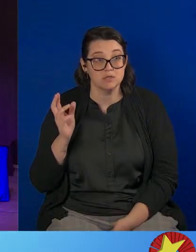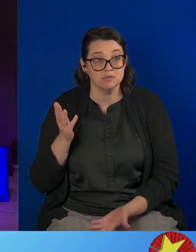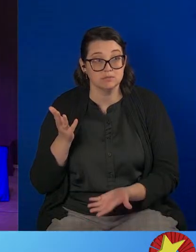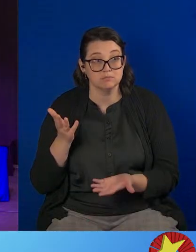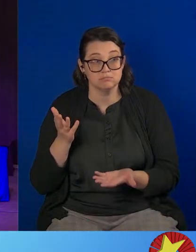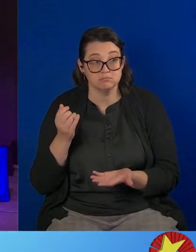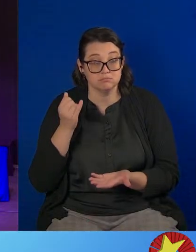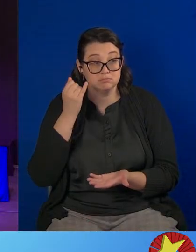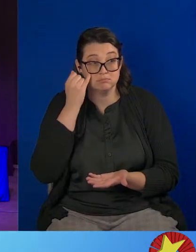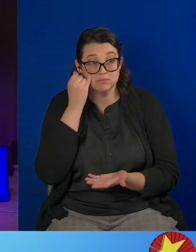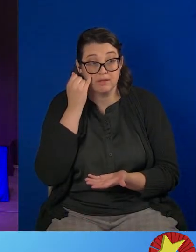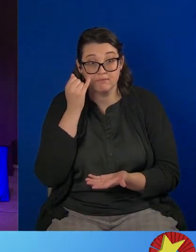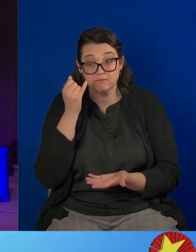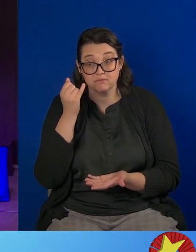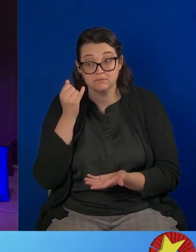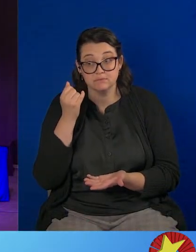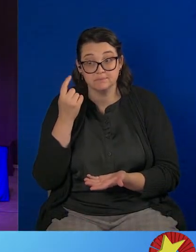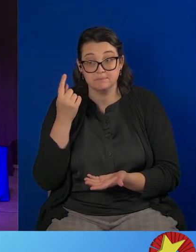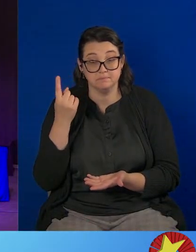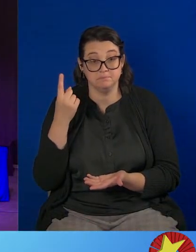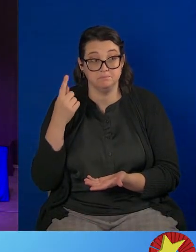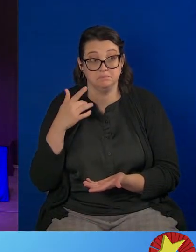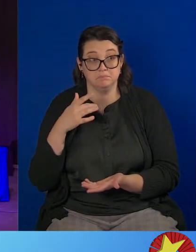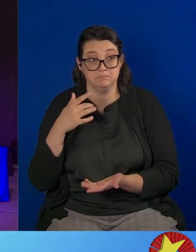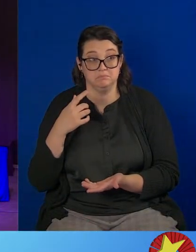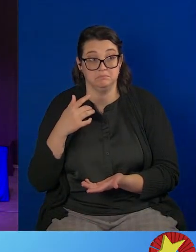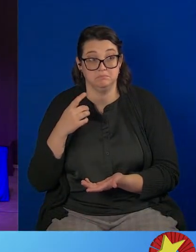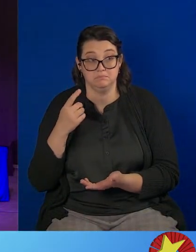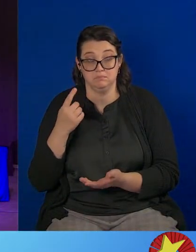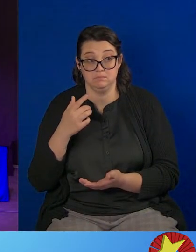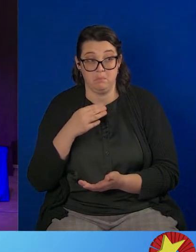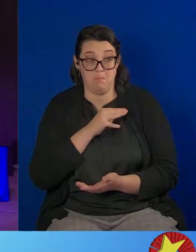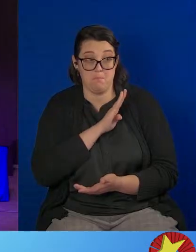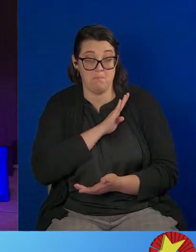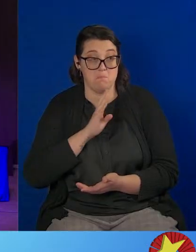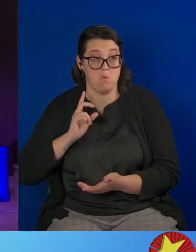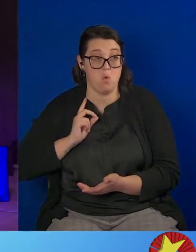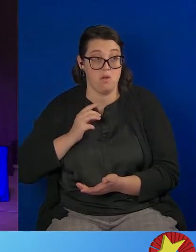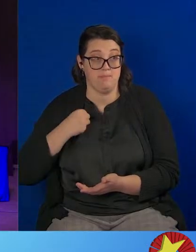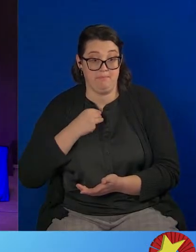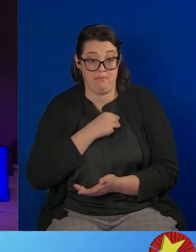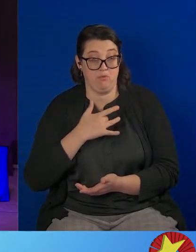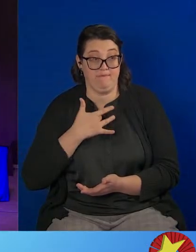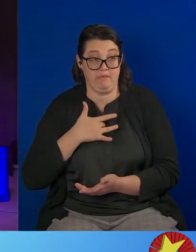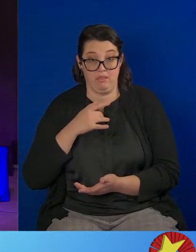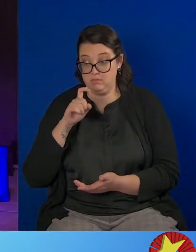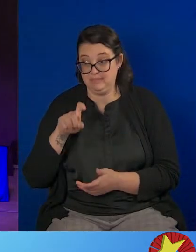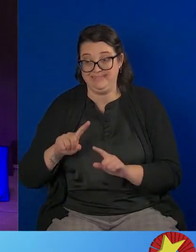if there's another action a board member feels needs taken, I can entertain that.